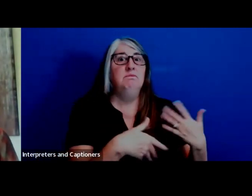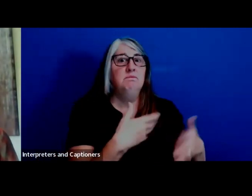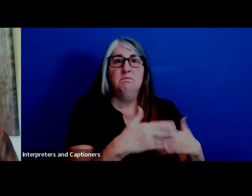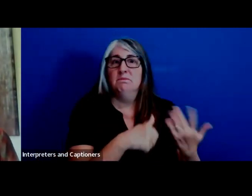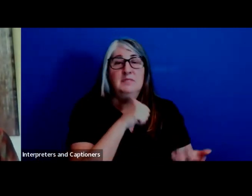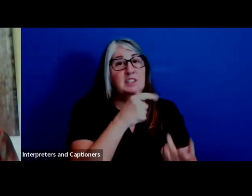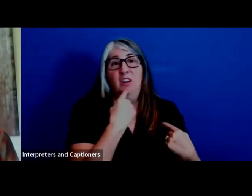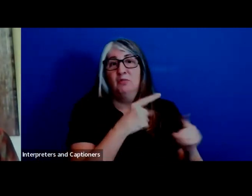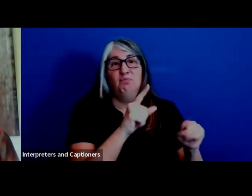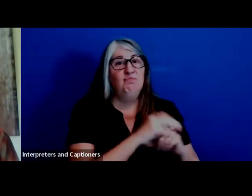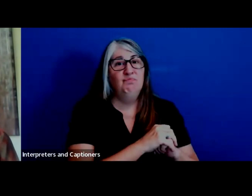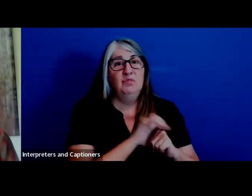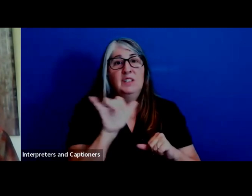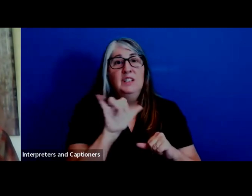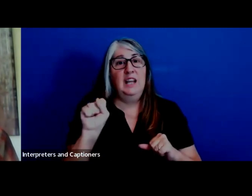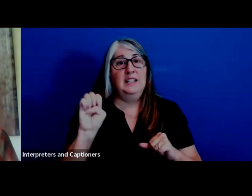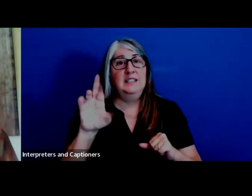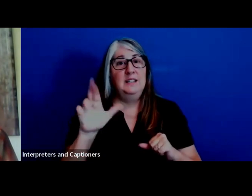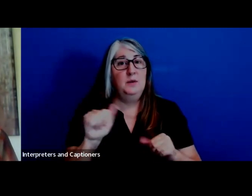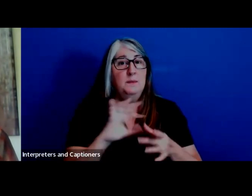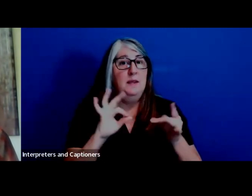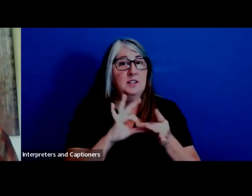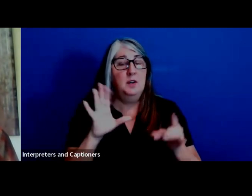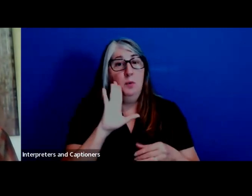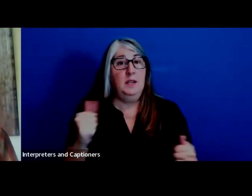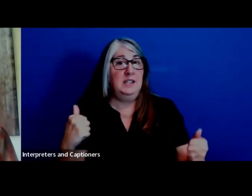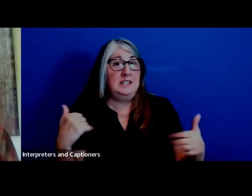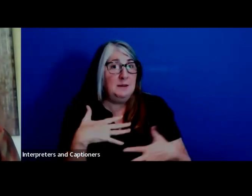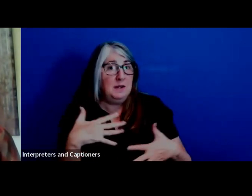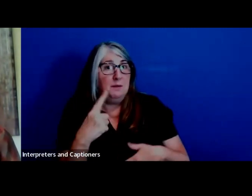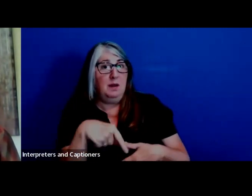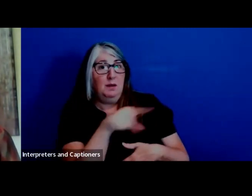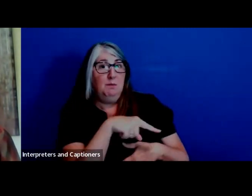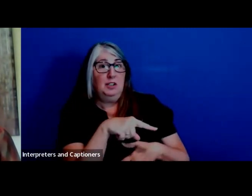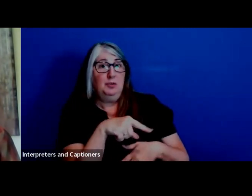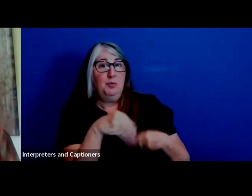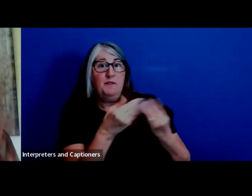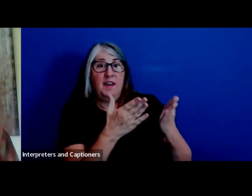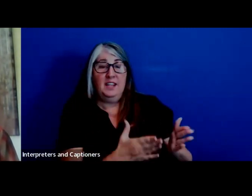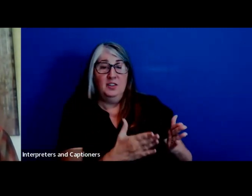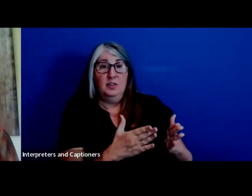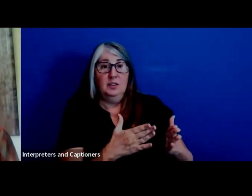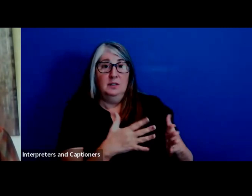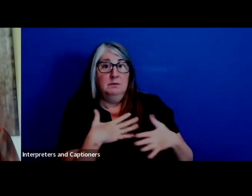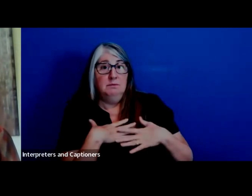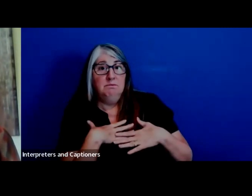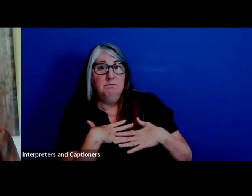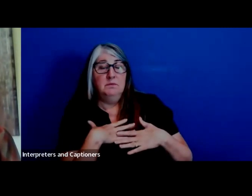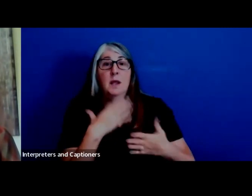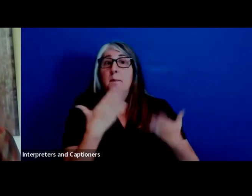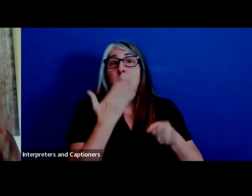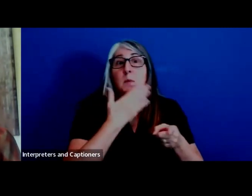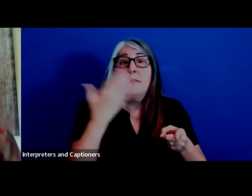It's going to be like Sarah said, it's going to be them being intimidated by a bunch of providers, maybe with the best